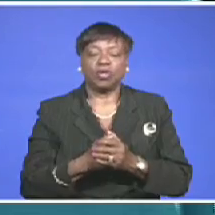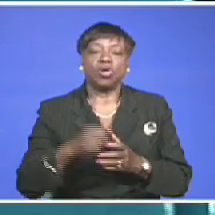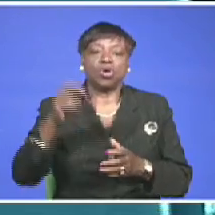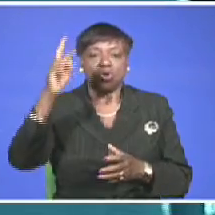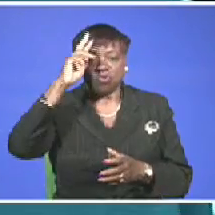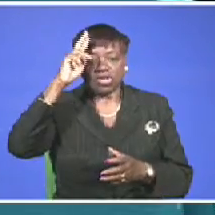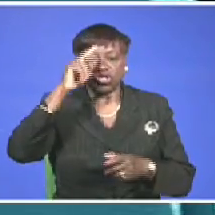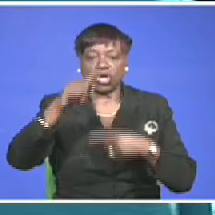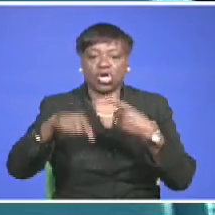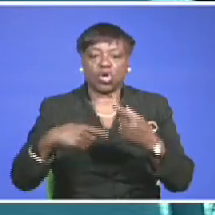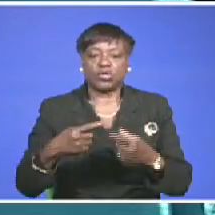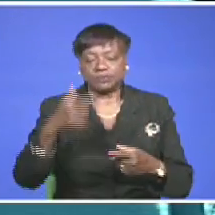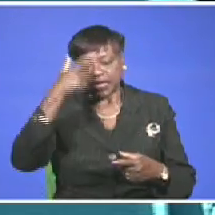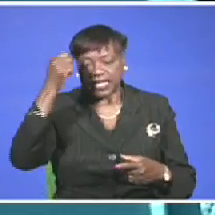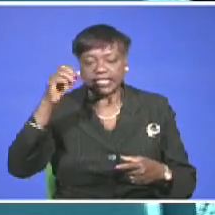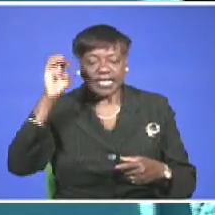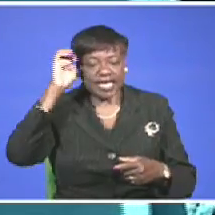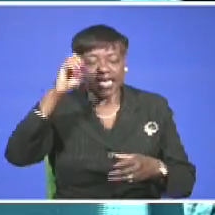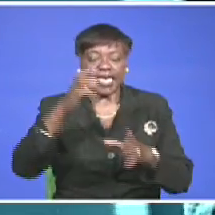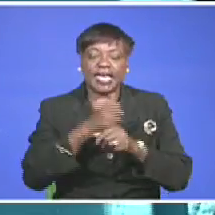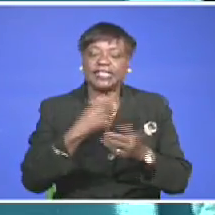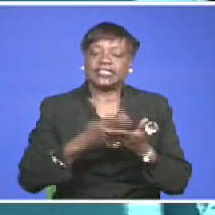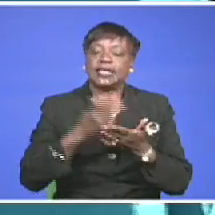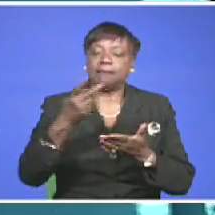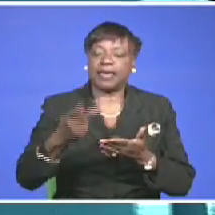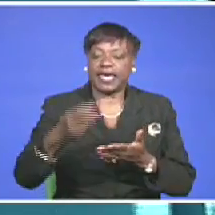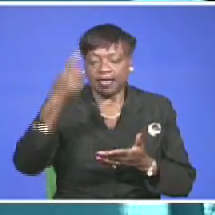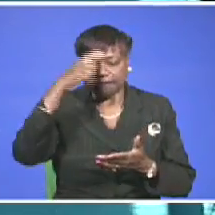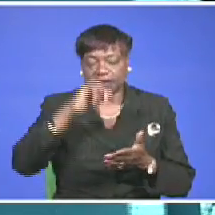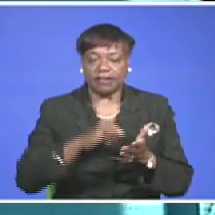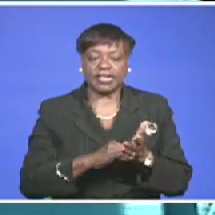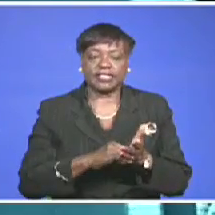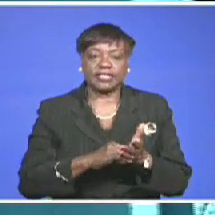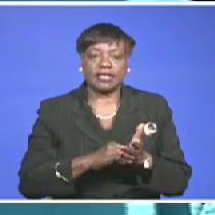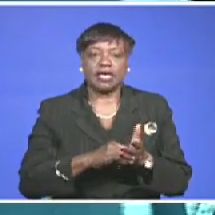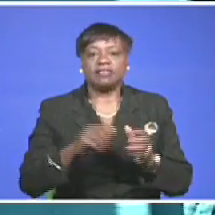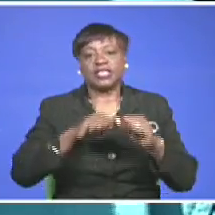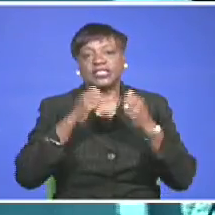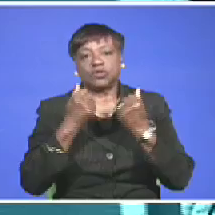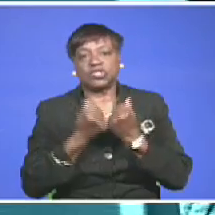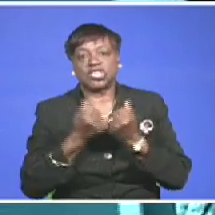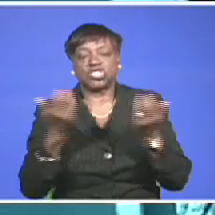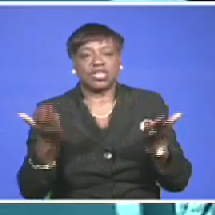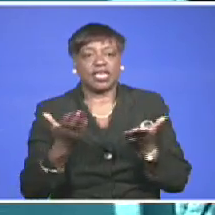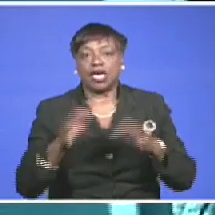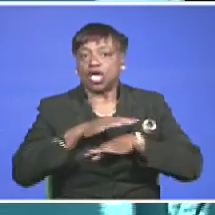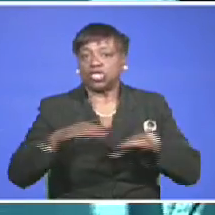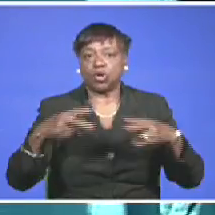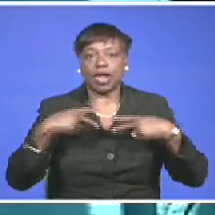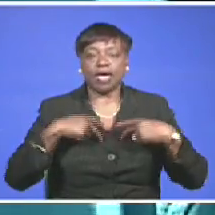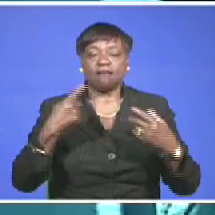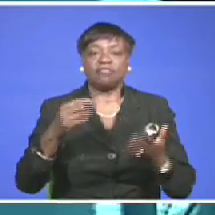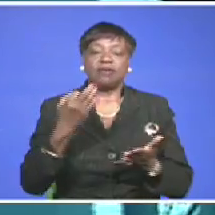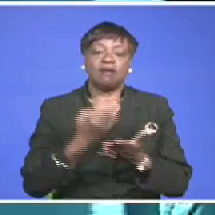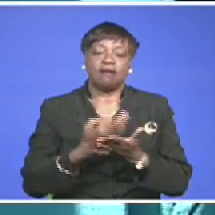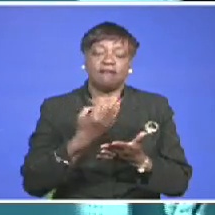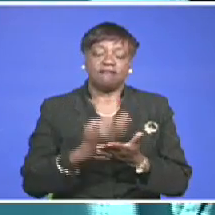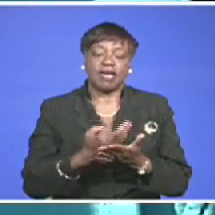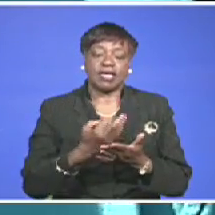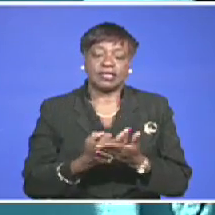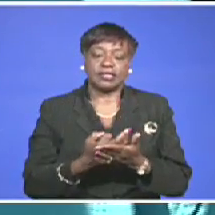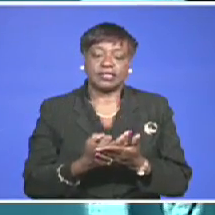goes over there because he gets paid for it, you know. And the association here just doesn't have the funds, I would guess,